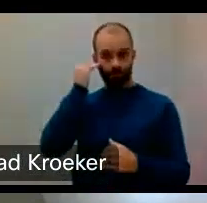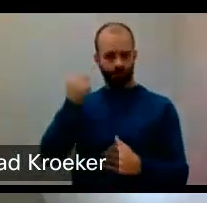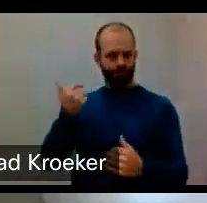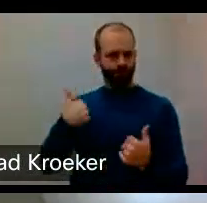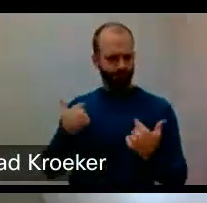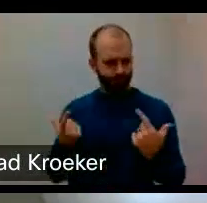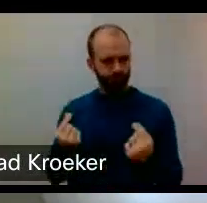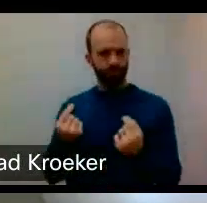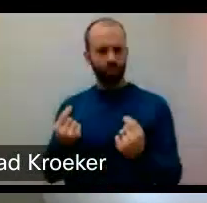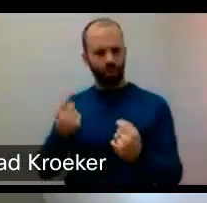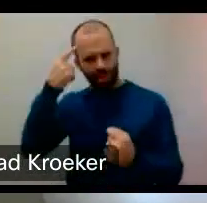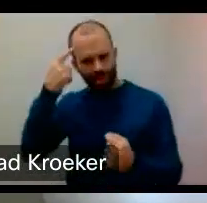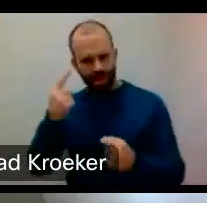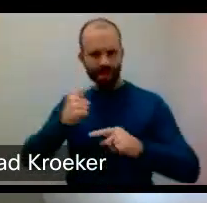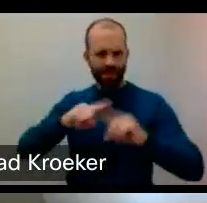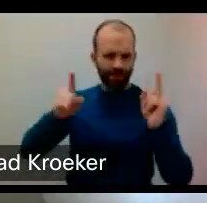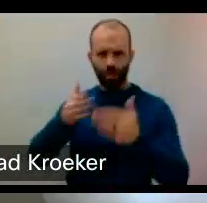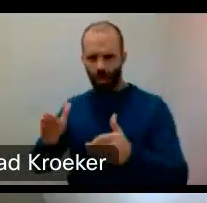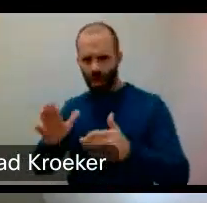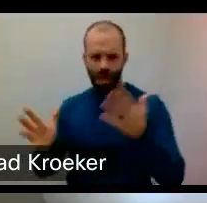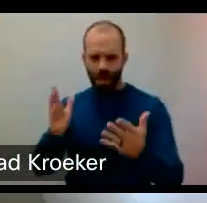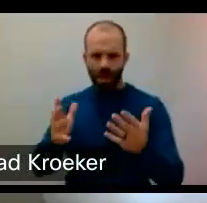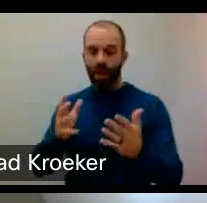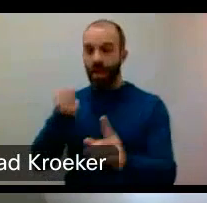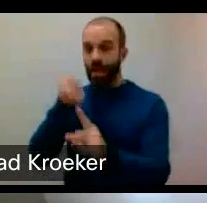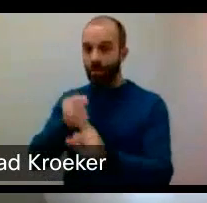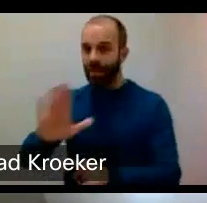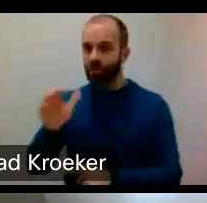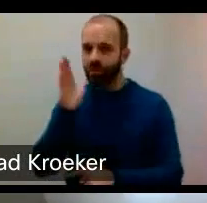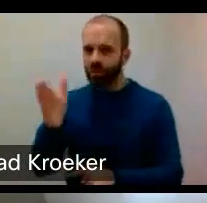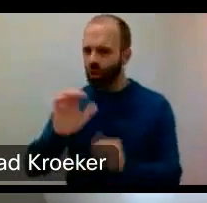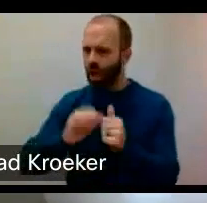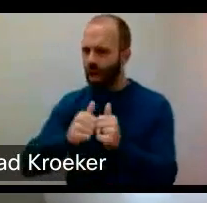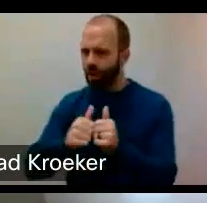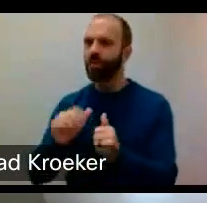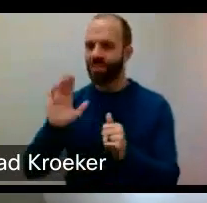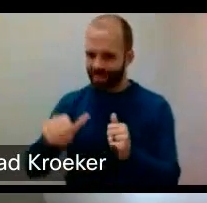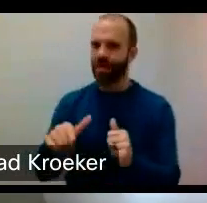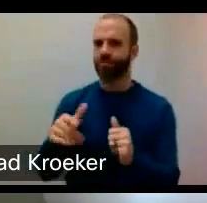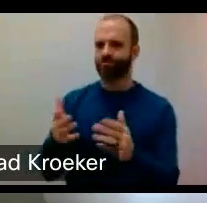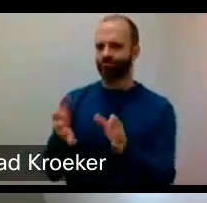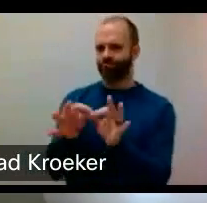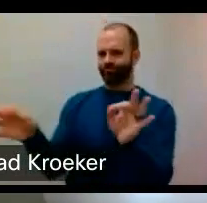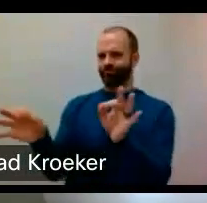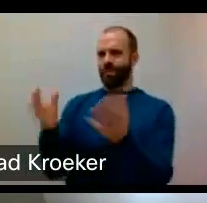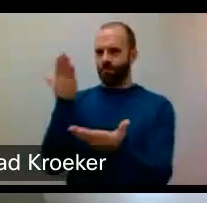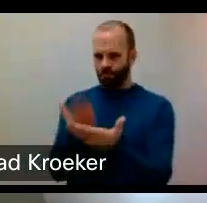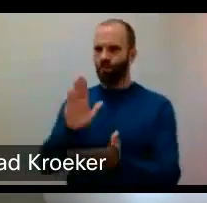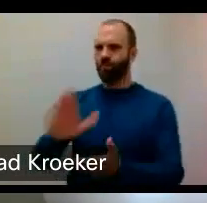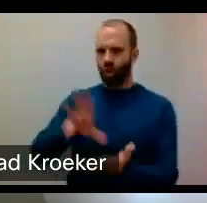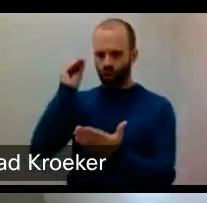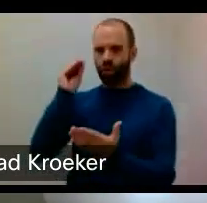do differently or think differently, how will that impact your future? And that's the proof of learning. You've learned something that